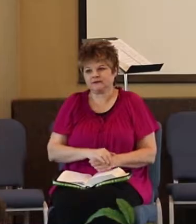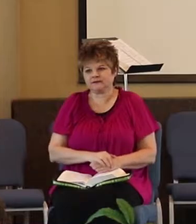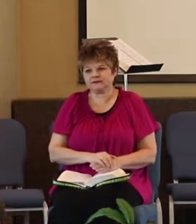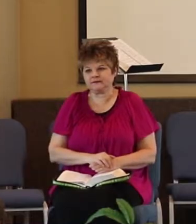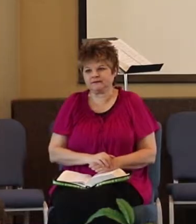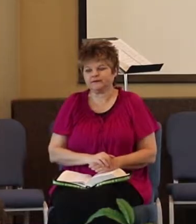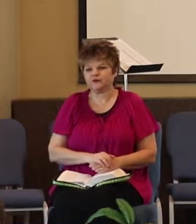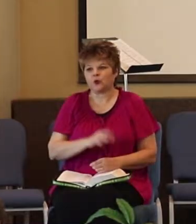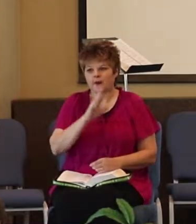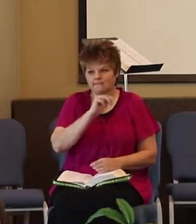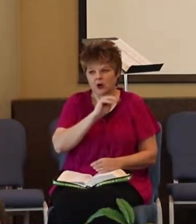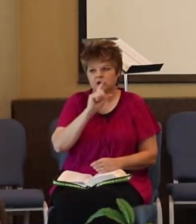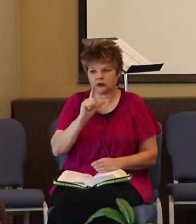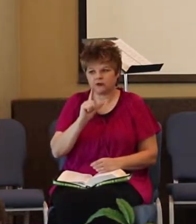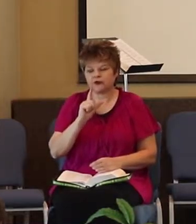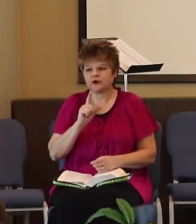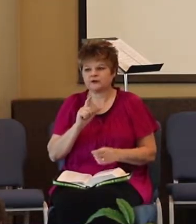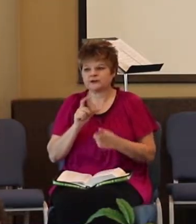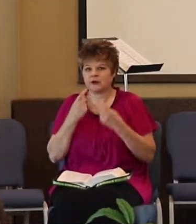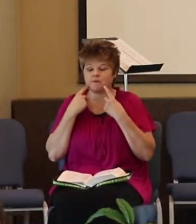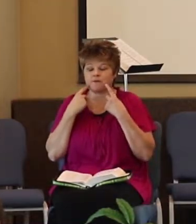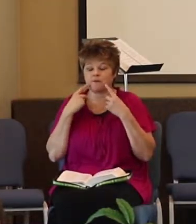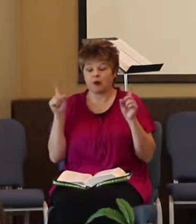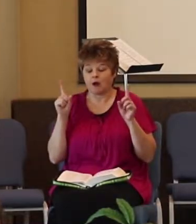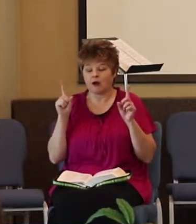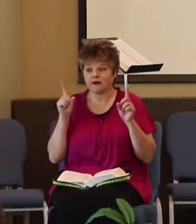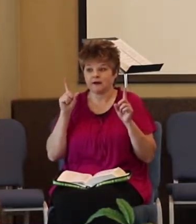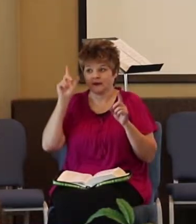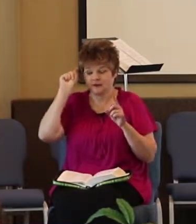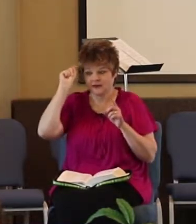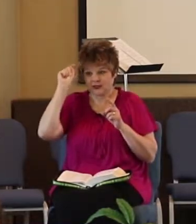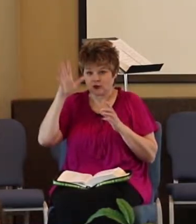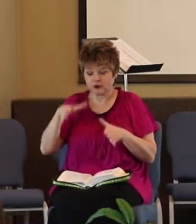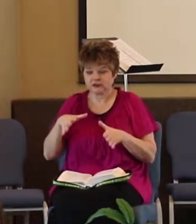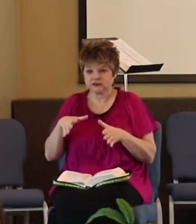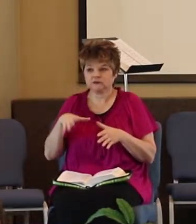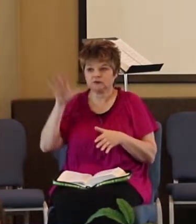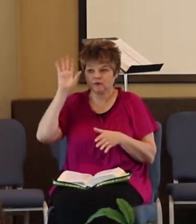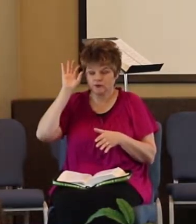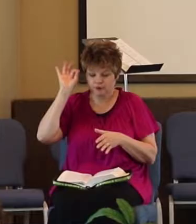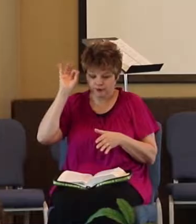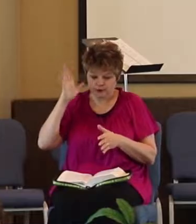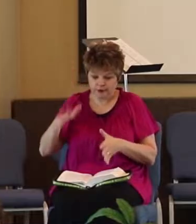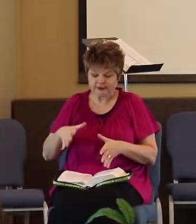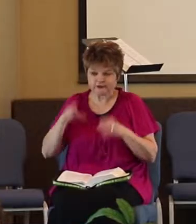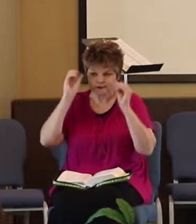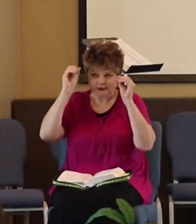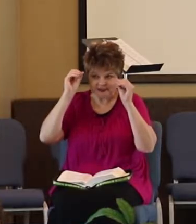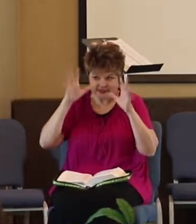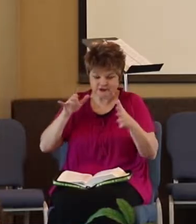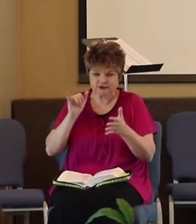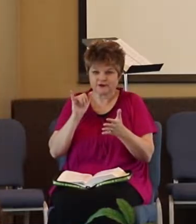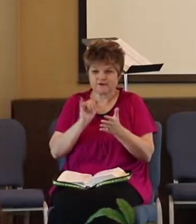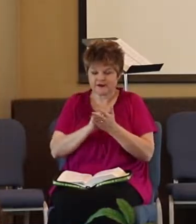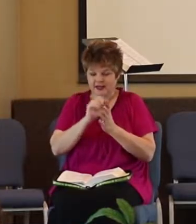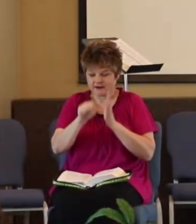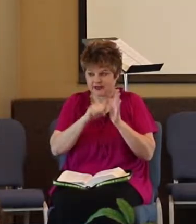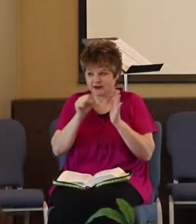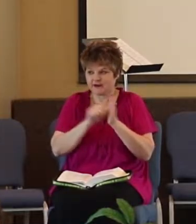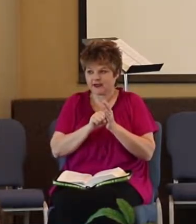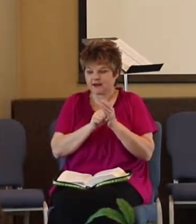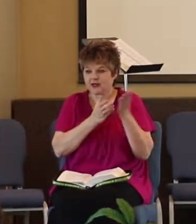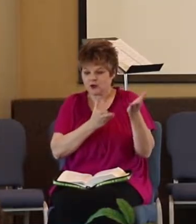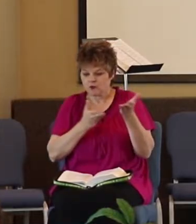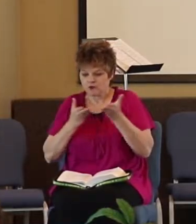And so Martin Luther became one of the most famous theologians, one of the most famous preachers, teachers of that era. He brought about the